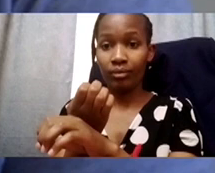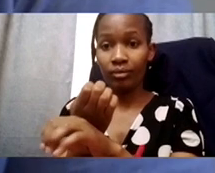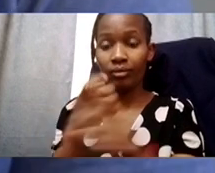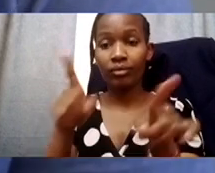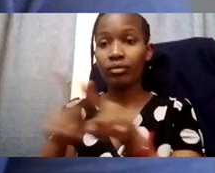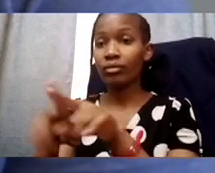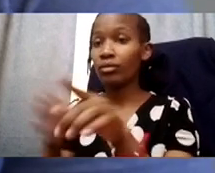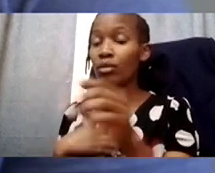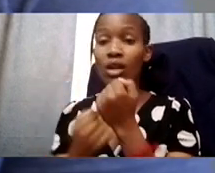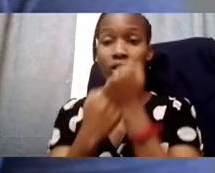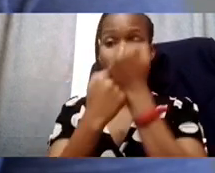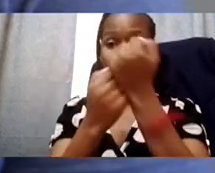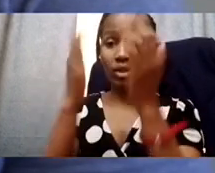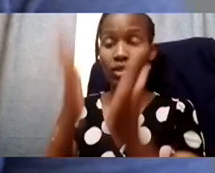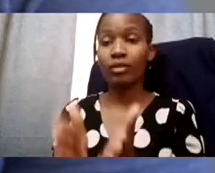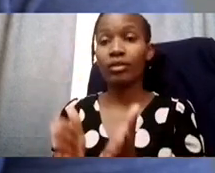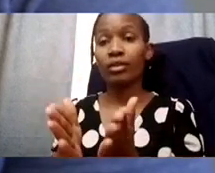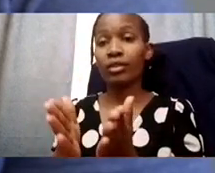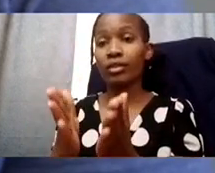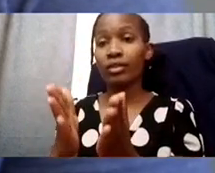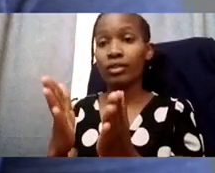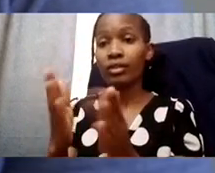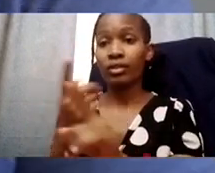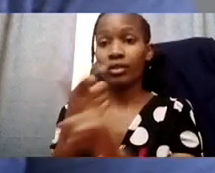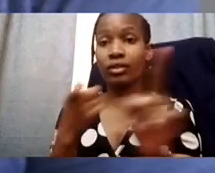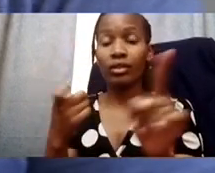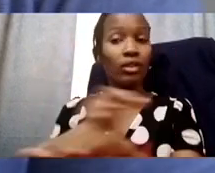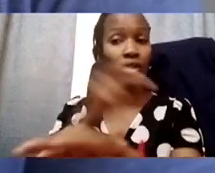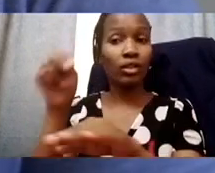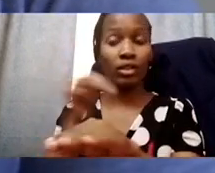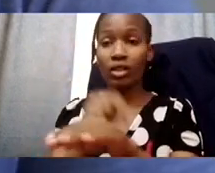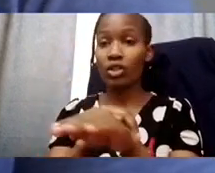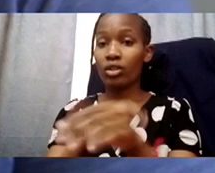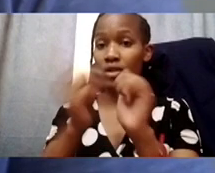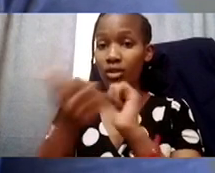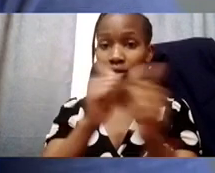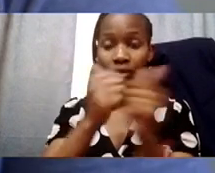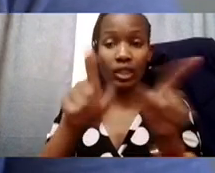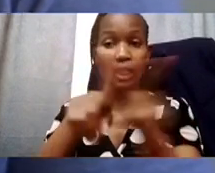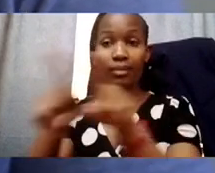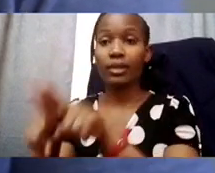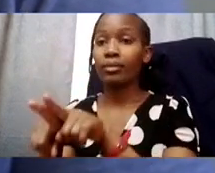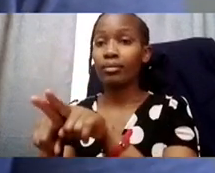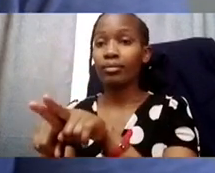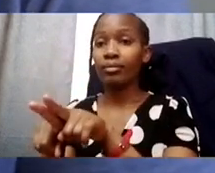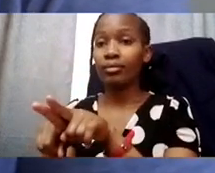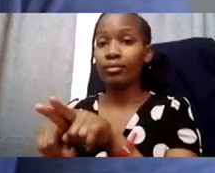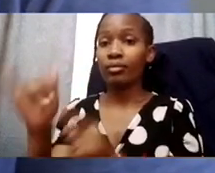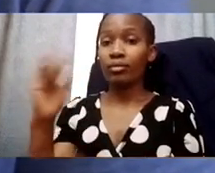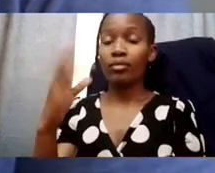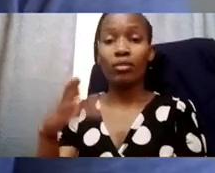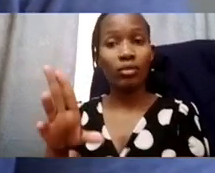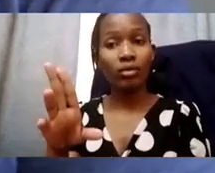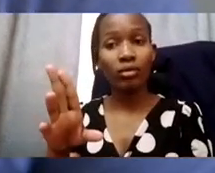sponsors from National Olympics, and IOC and